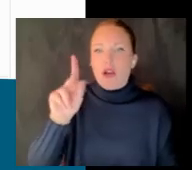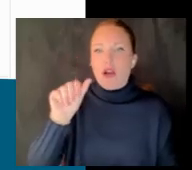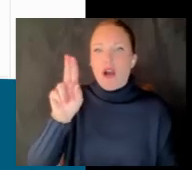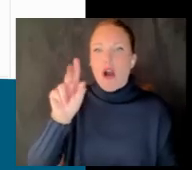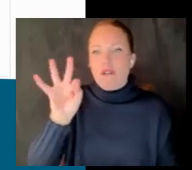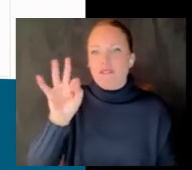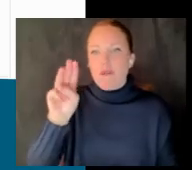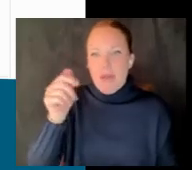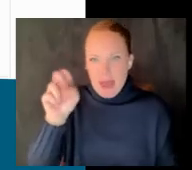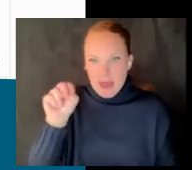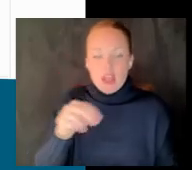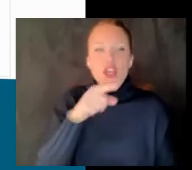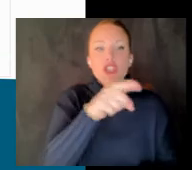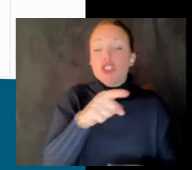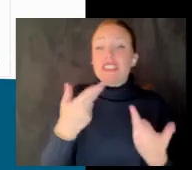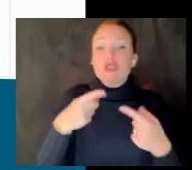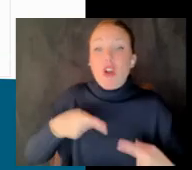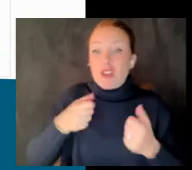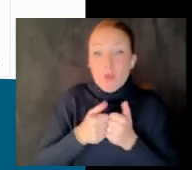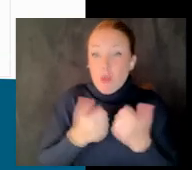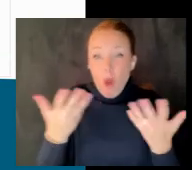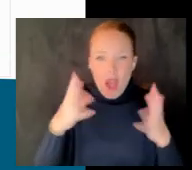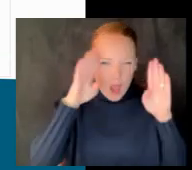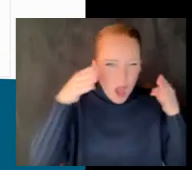are concentrating and executive functioning.